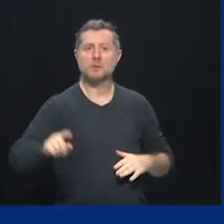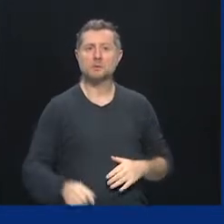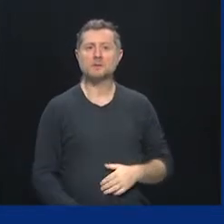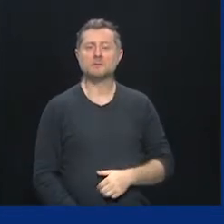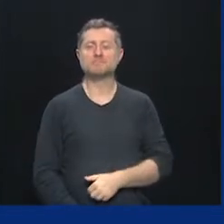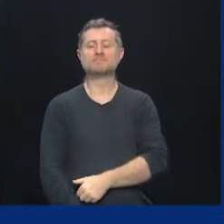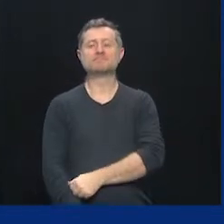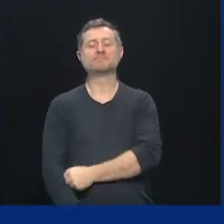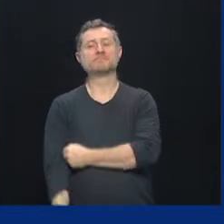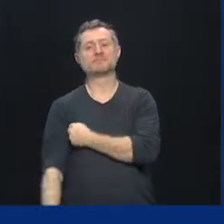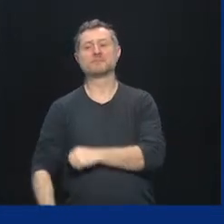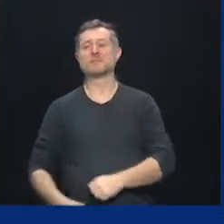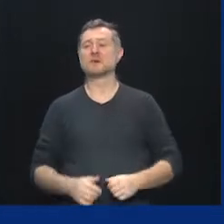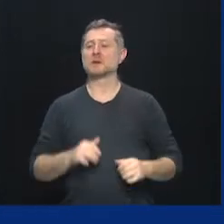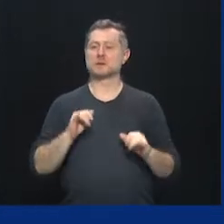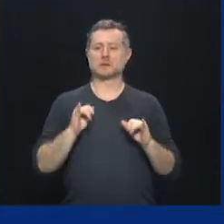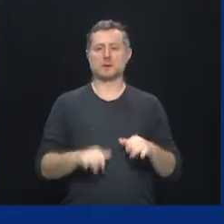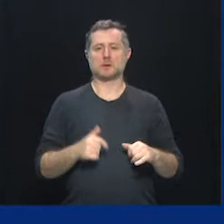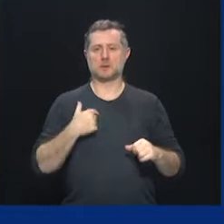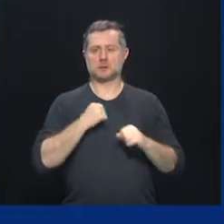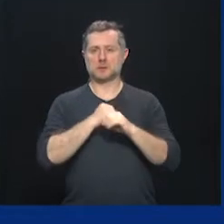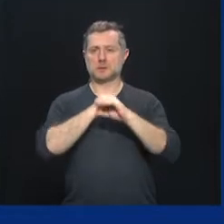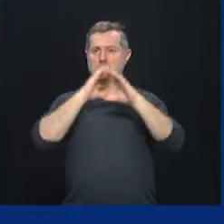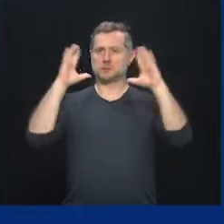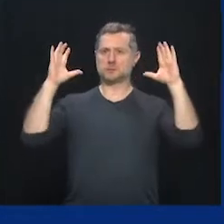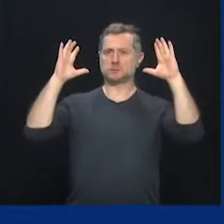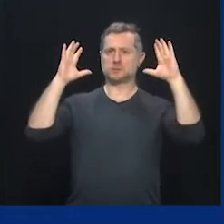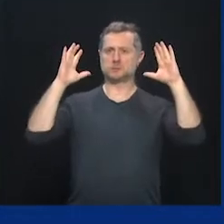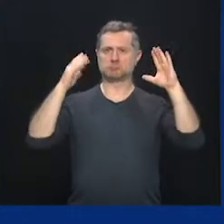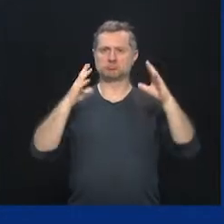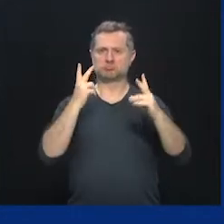Those are the images that haunt me in the aftermath of this storm.